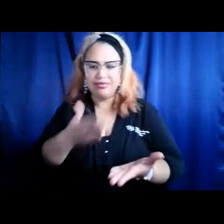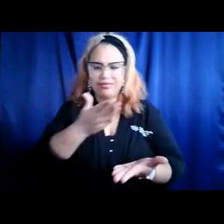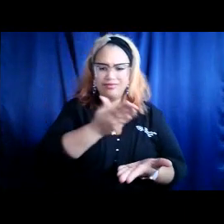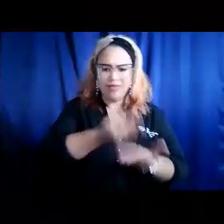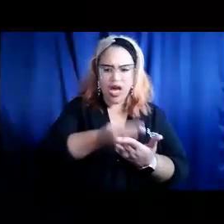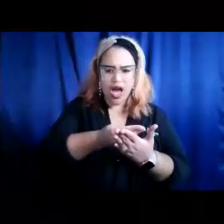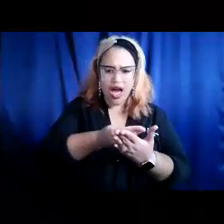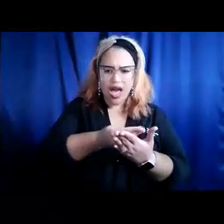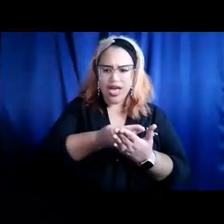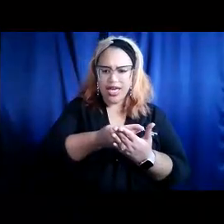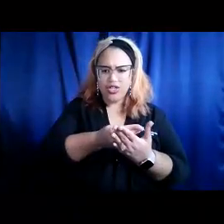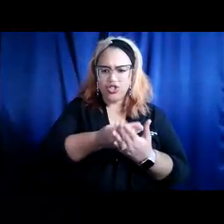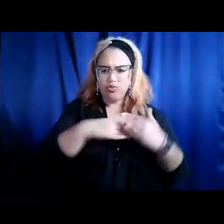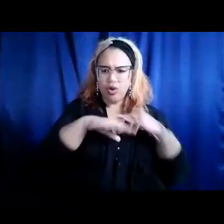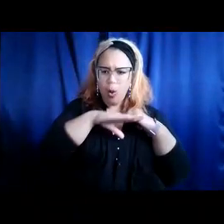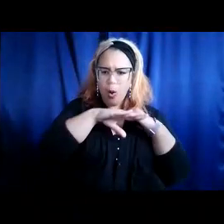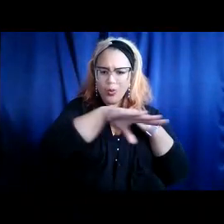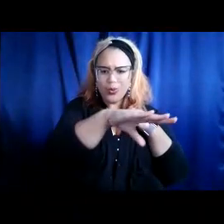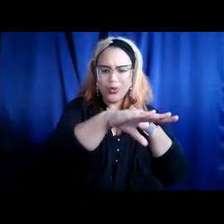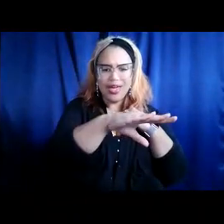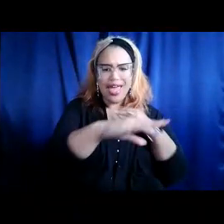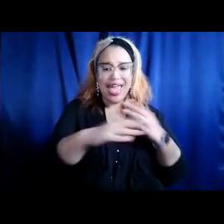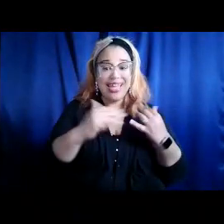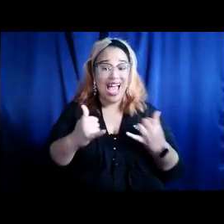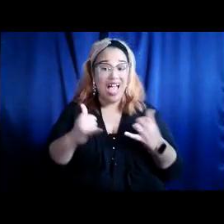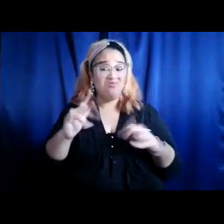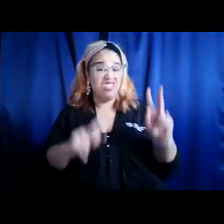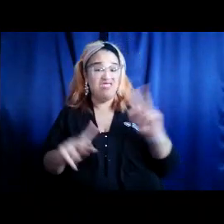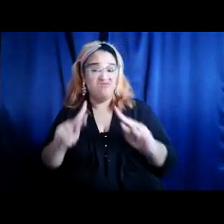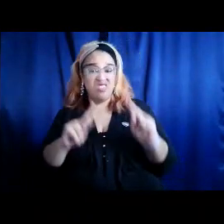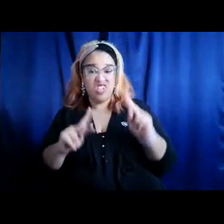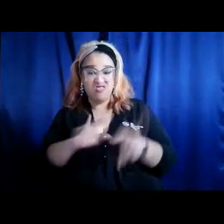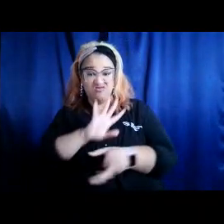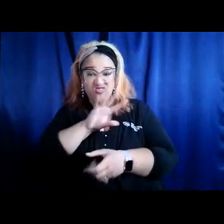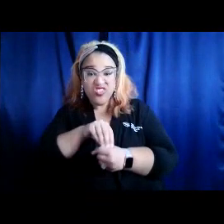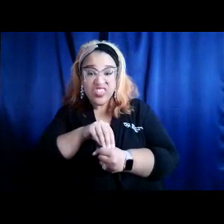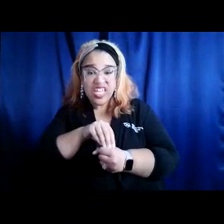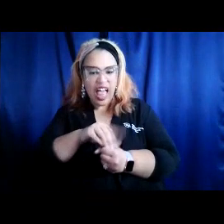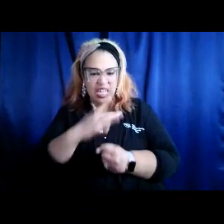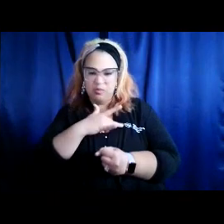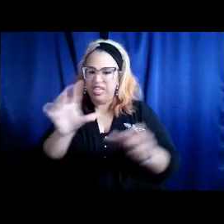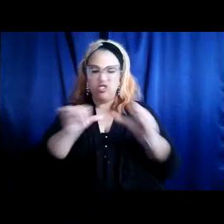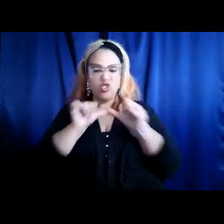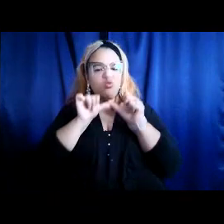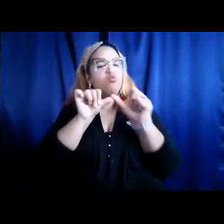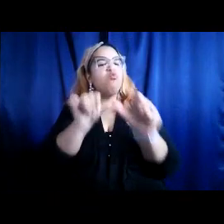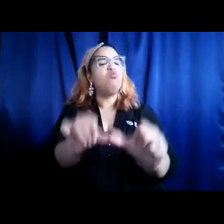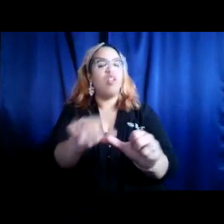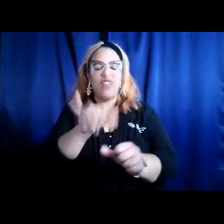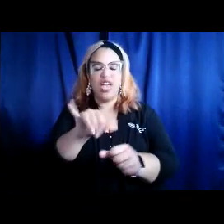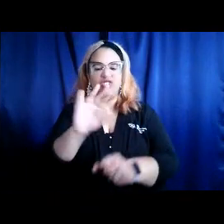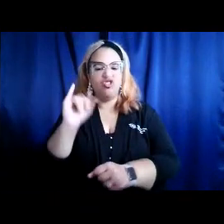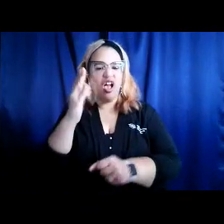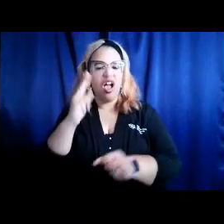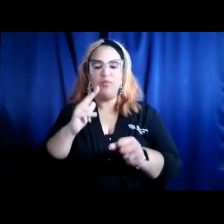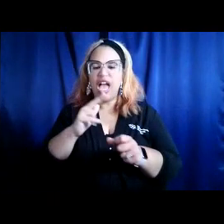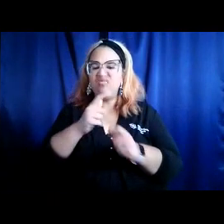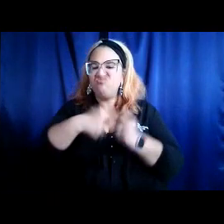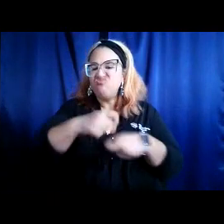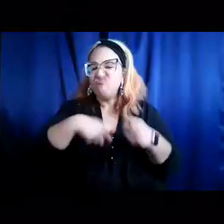motivated, and collaborative, all of which contribute to stronger team performance and long-term successes. Allison, what